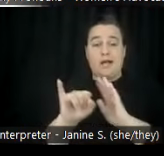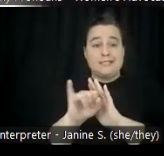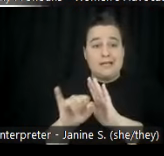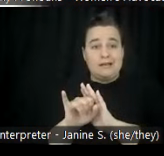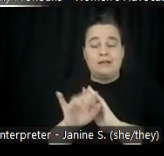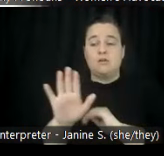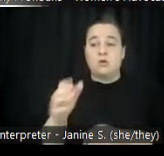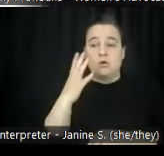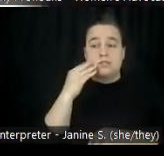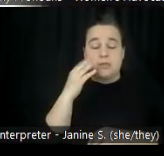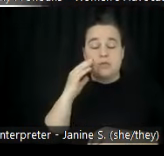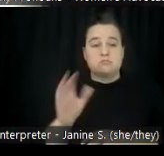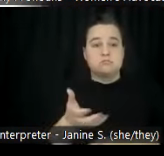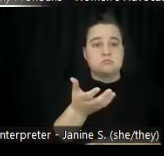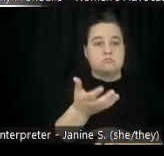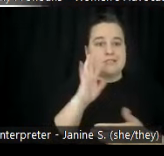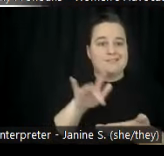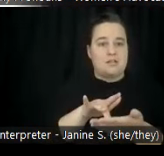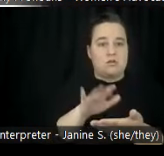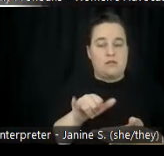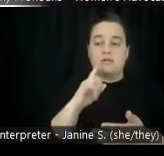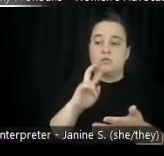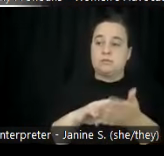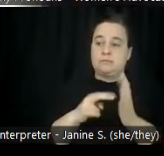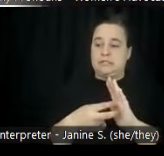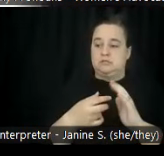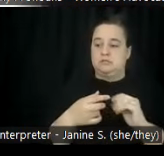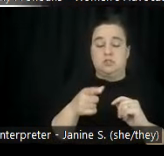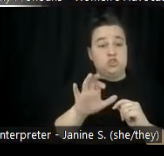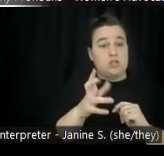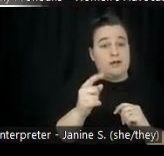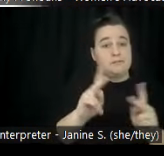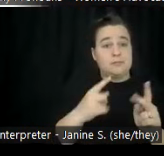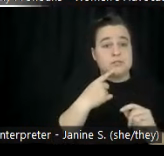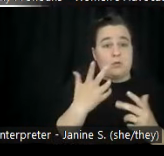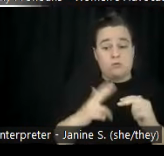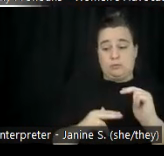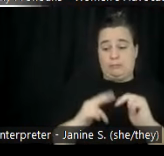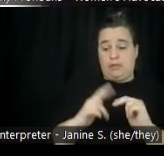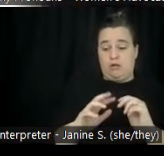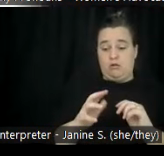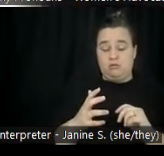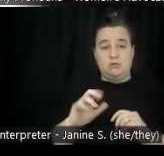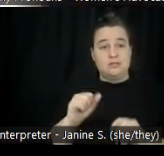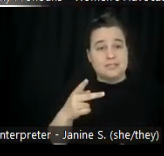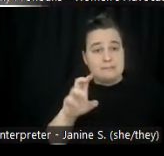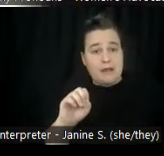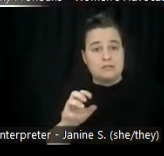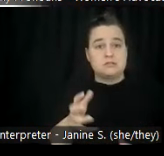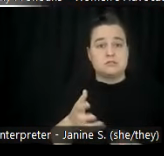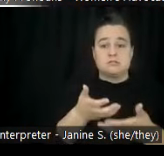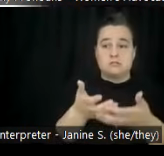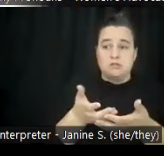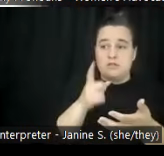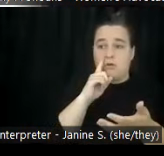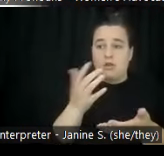about in the chat, of how they want to build a culture and space that nurtures all of those identities and